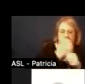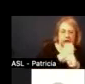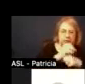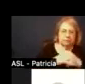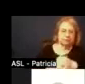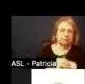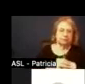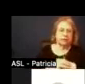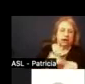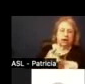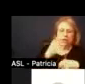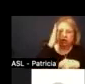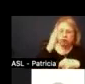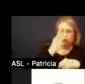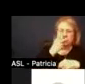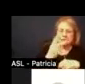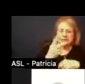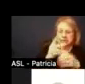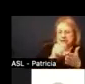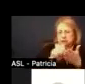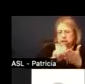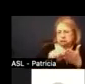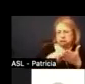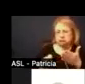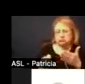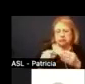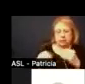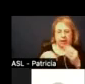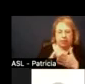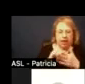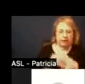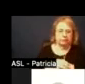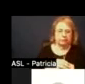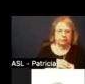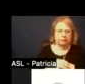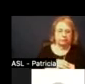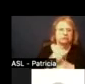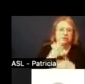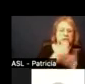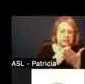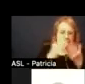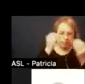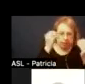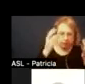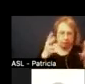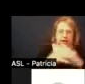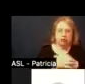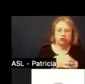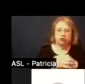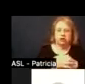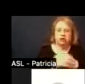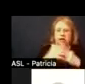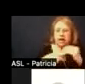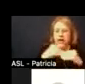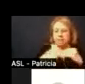notations about that and in some cases uh there's a some uh information or some metrics that are set around survey